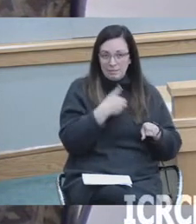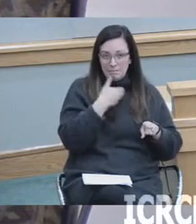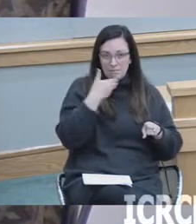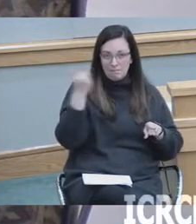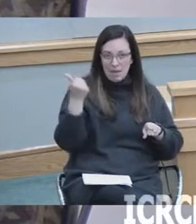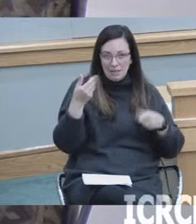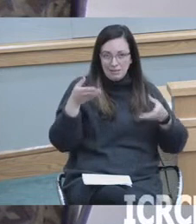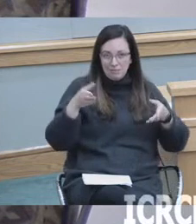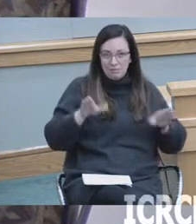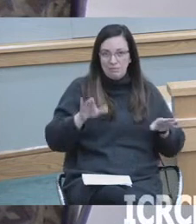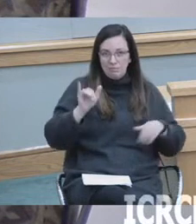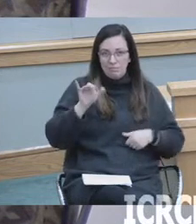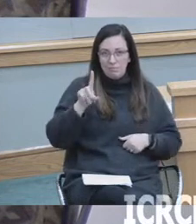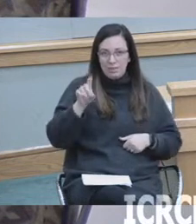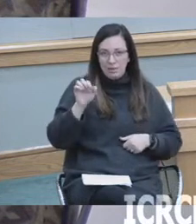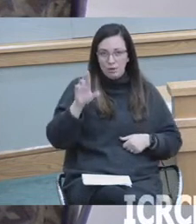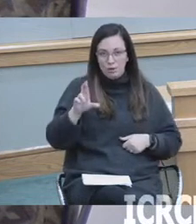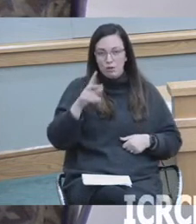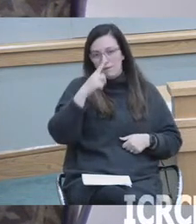for the pickleball courts